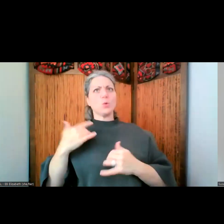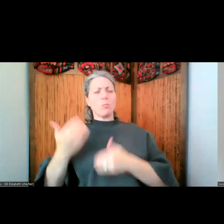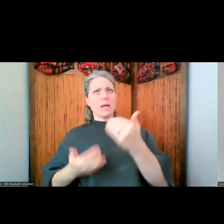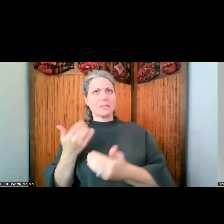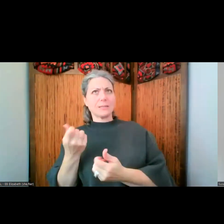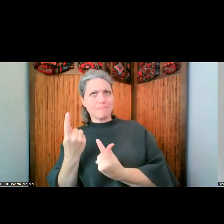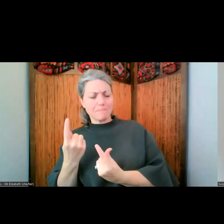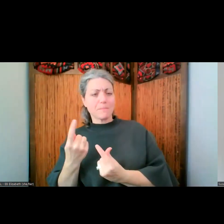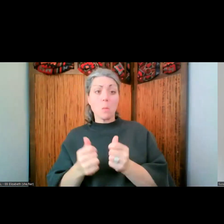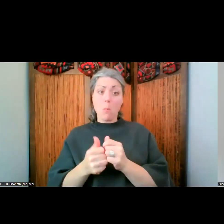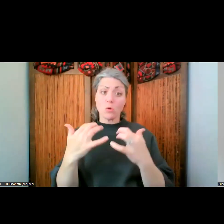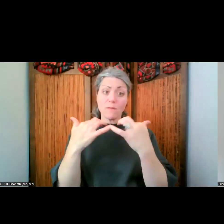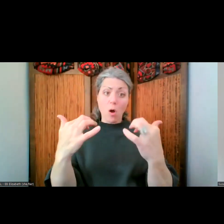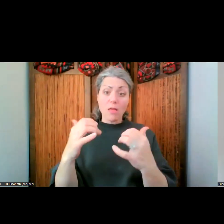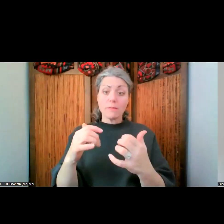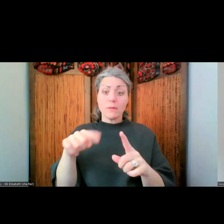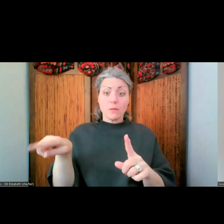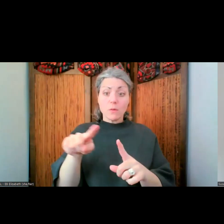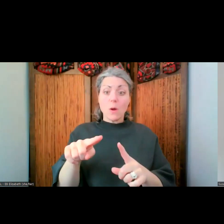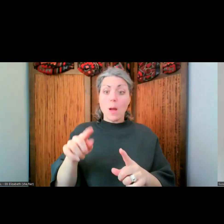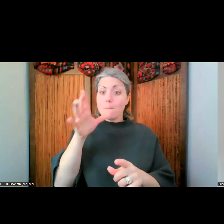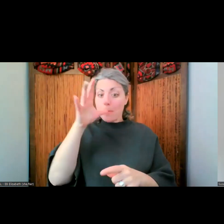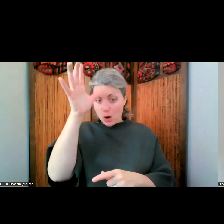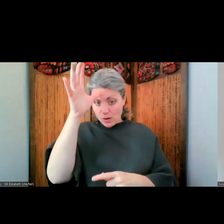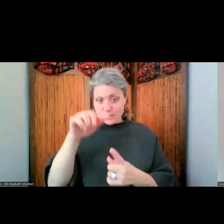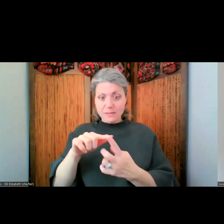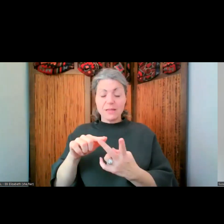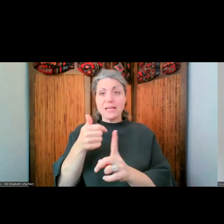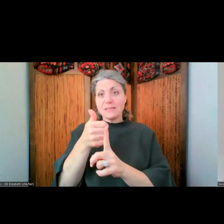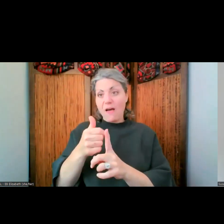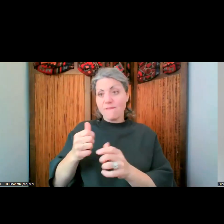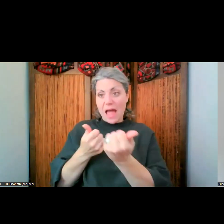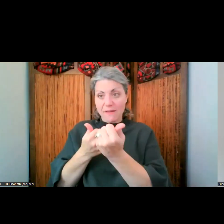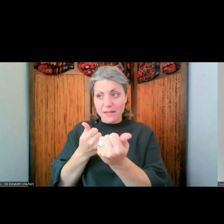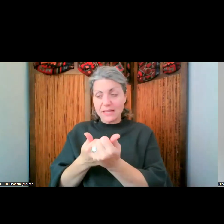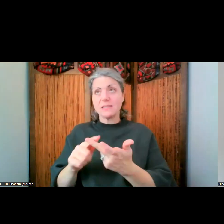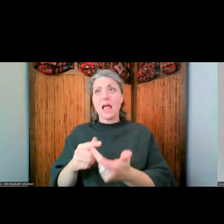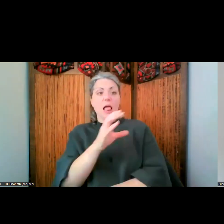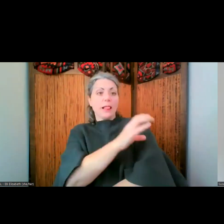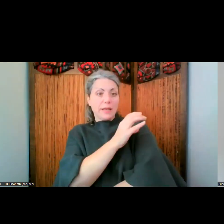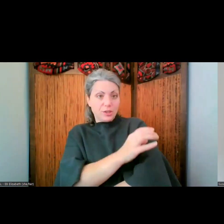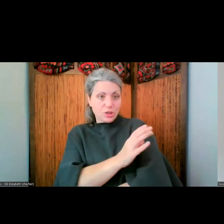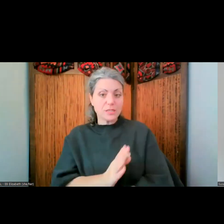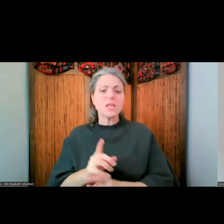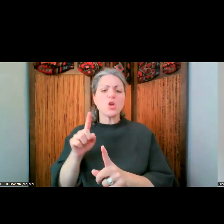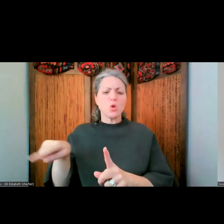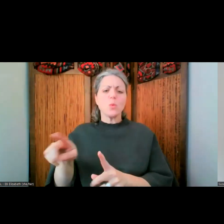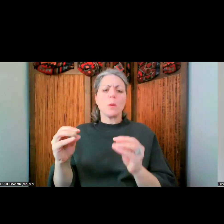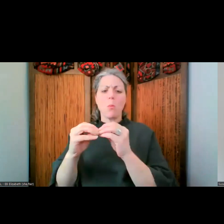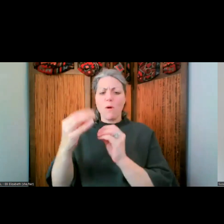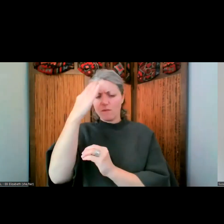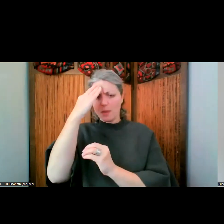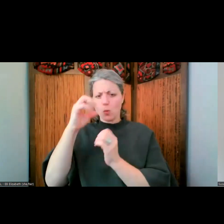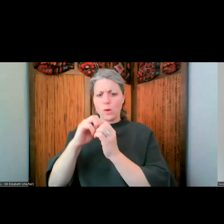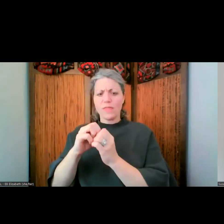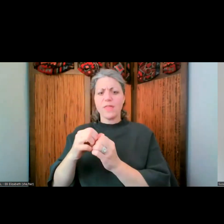are parents, self-advocates, and clinicians will be much more familiar with the language that Hannah's going to use. But